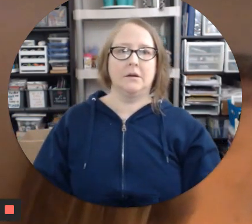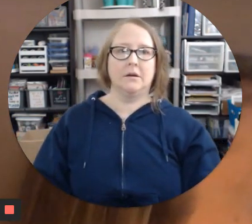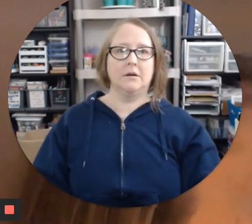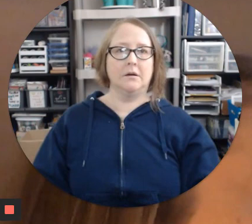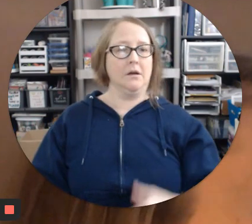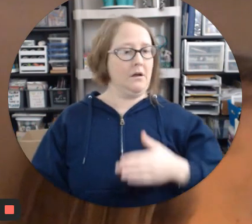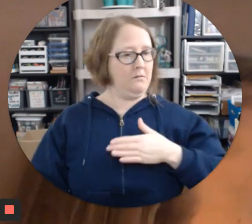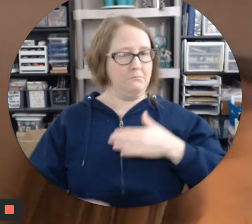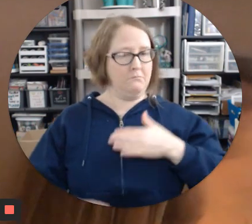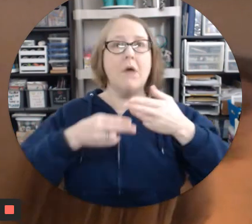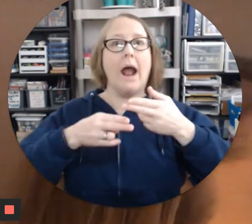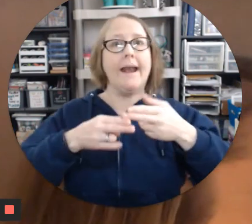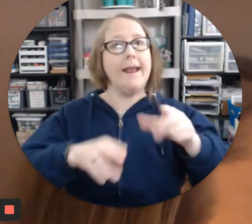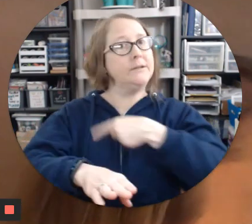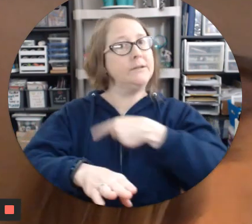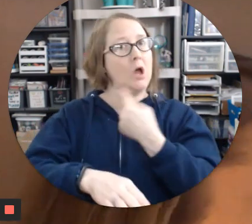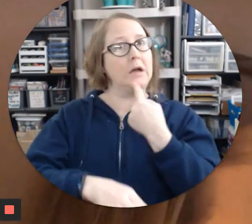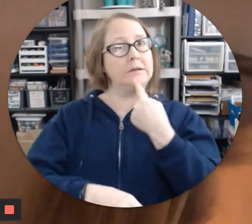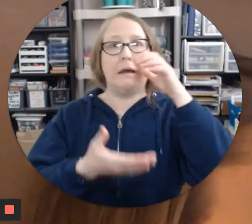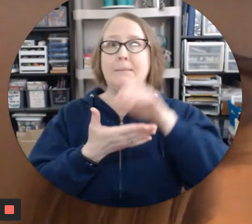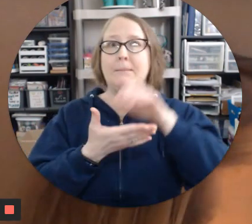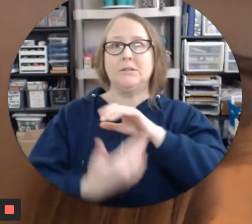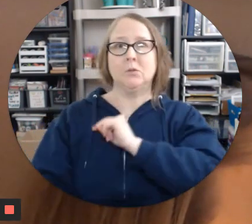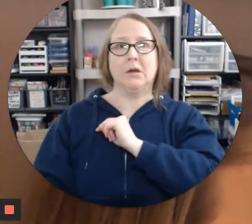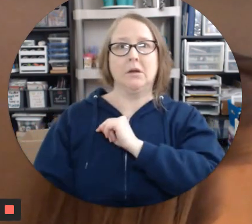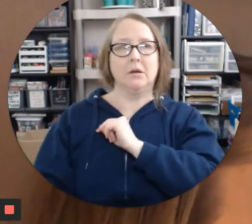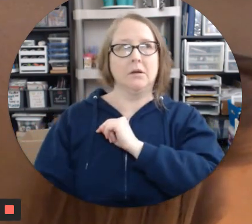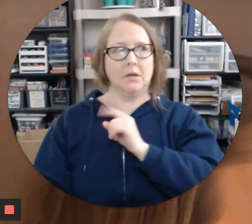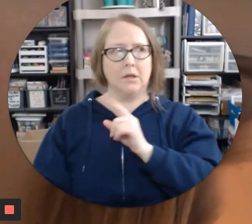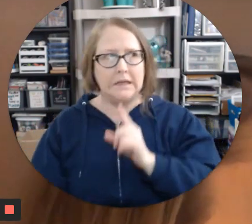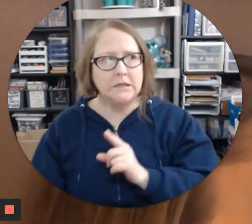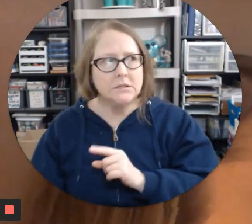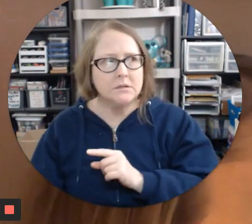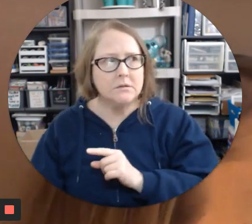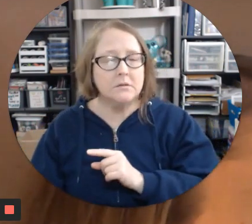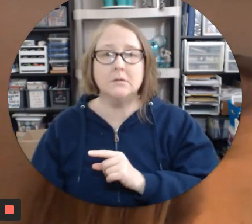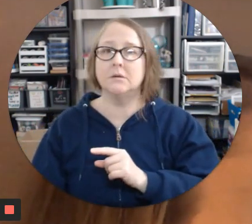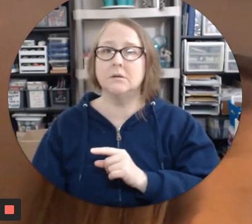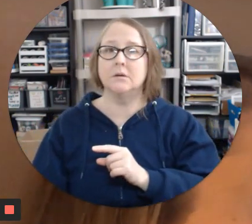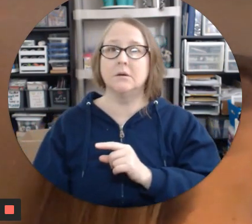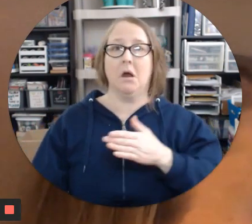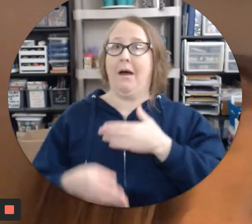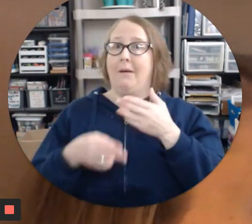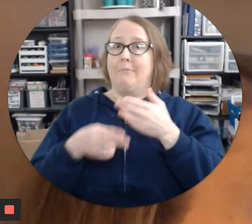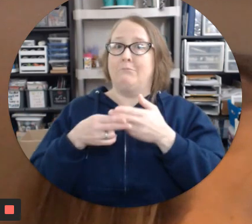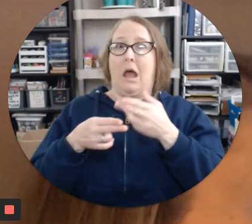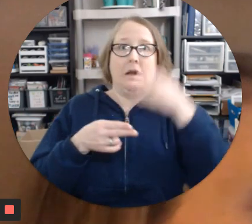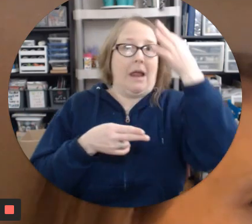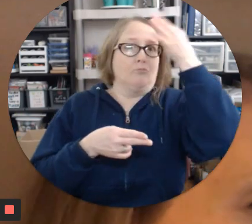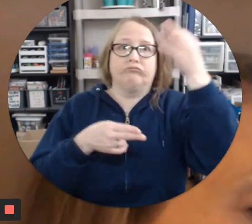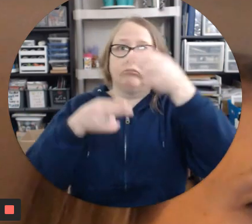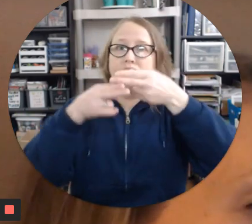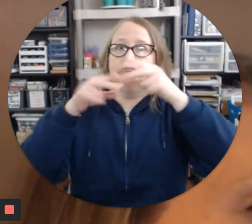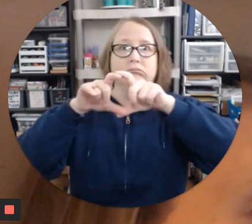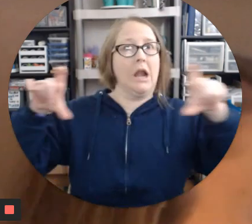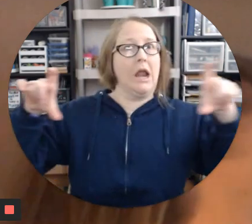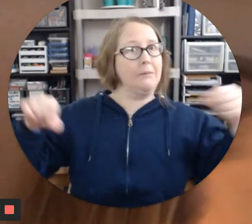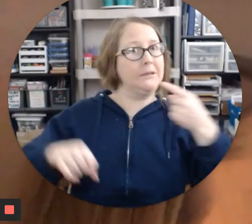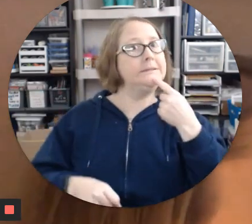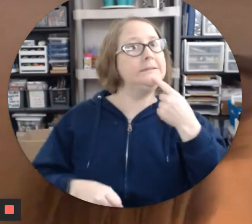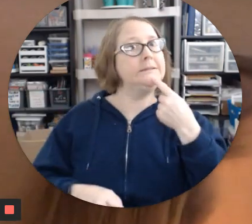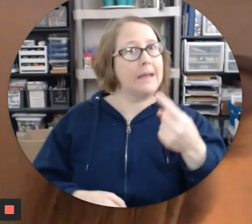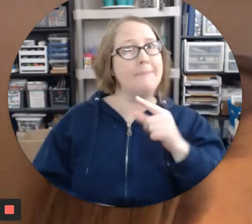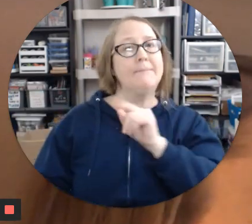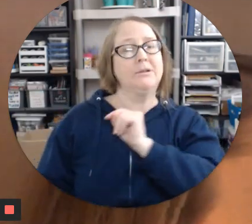"My name is long," said Mrs. Twinkle. "It is?" said Jo. "My name would scarcely fit on a name tag," said Mrs.